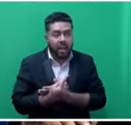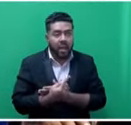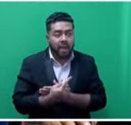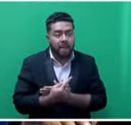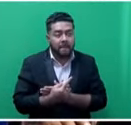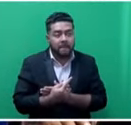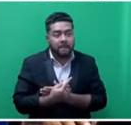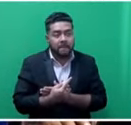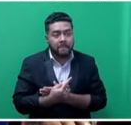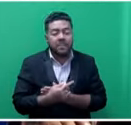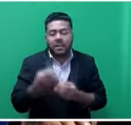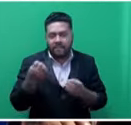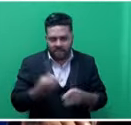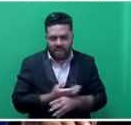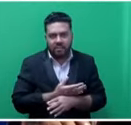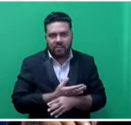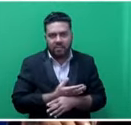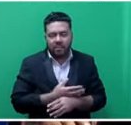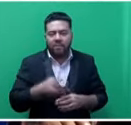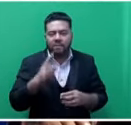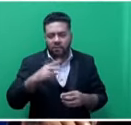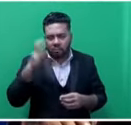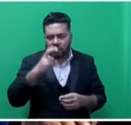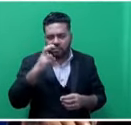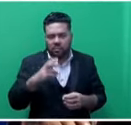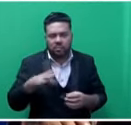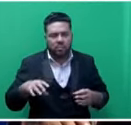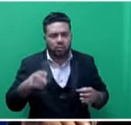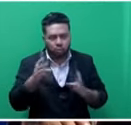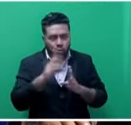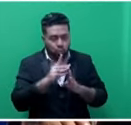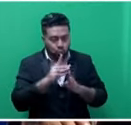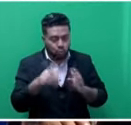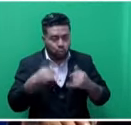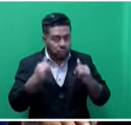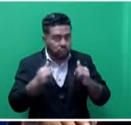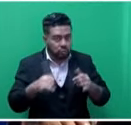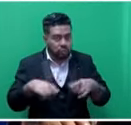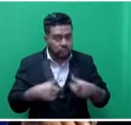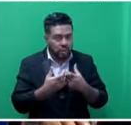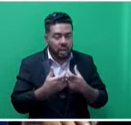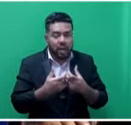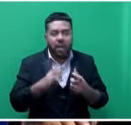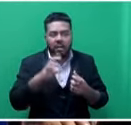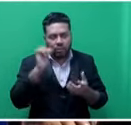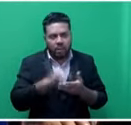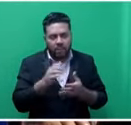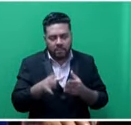appealed effectively frustrated the judicial challenge and the rights of parties and citizens to